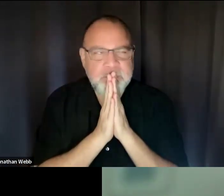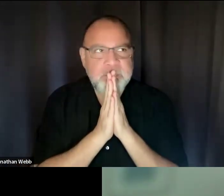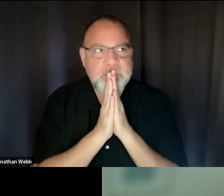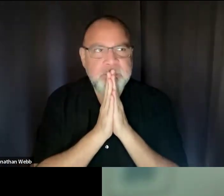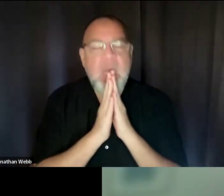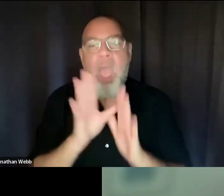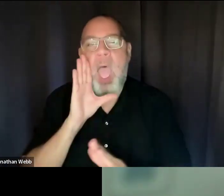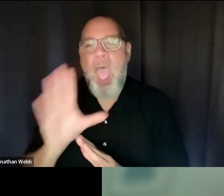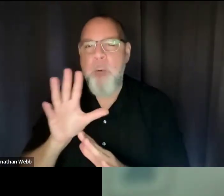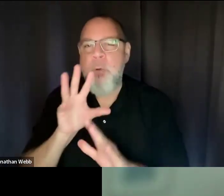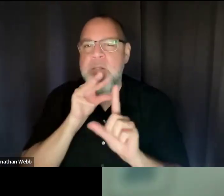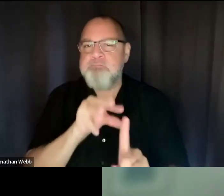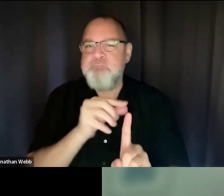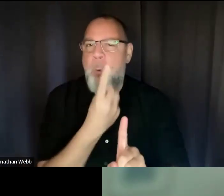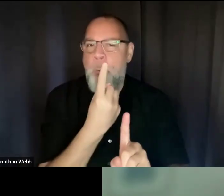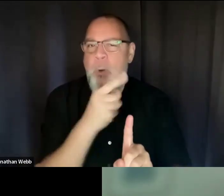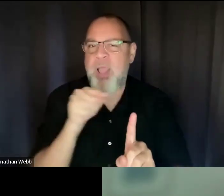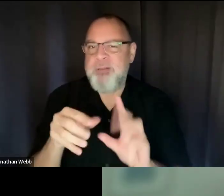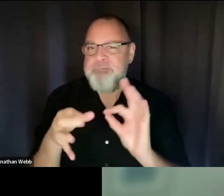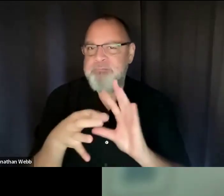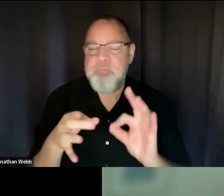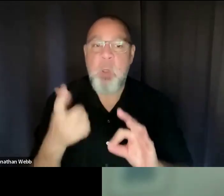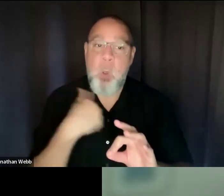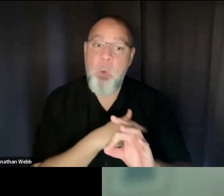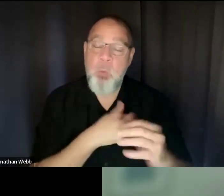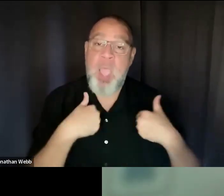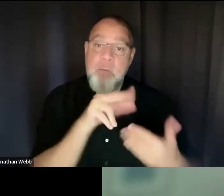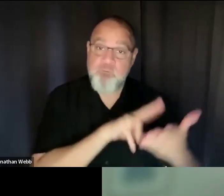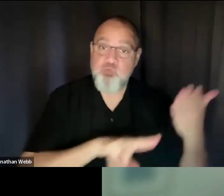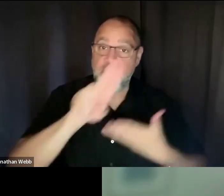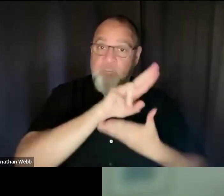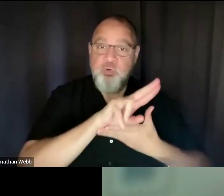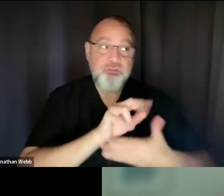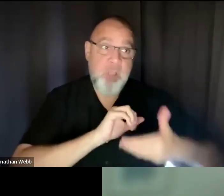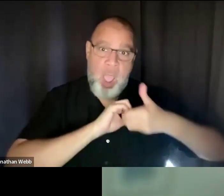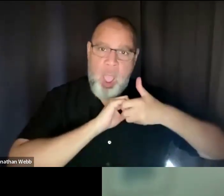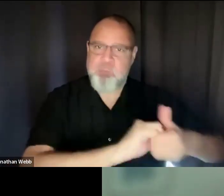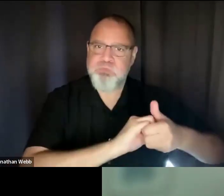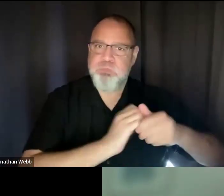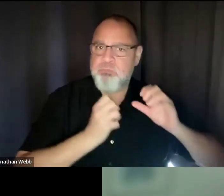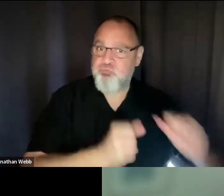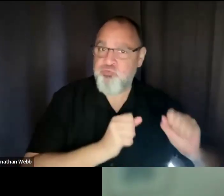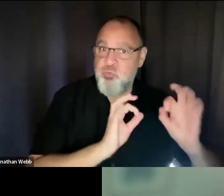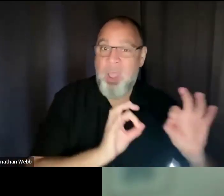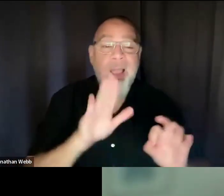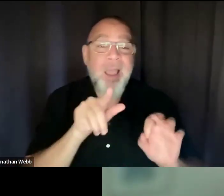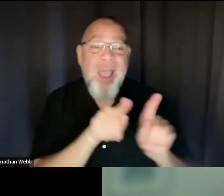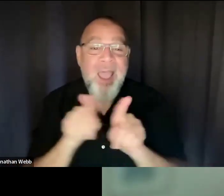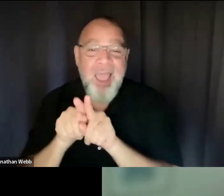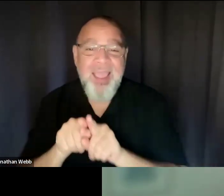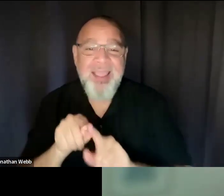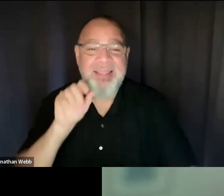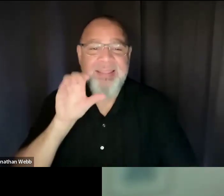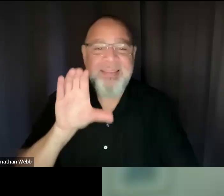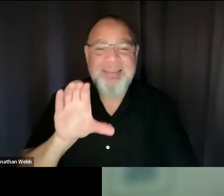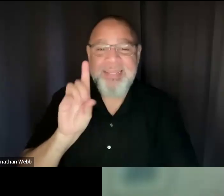other one that you mentioned. We have strong partnerships with the university. And let me be very also clear, CDT in the state of California